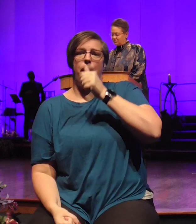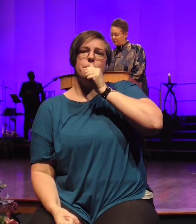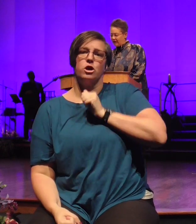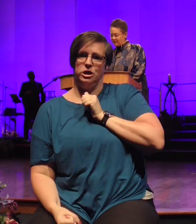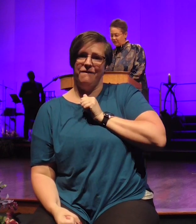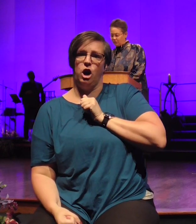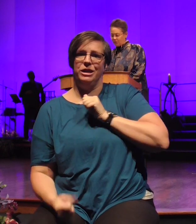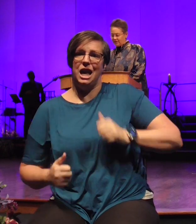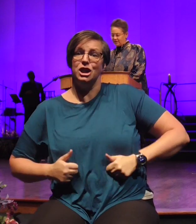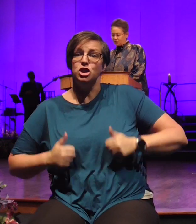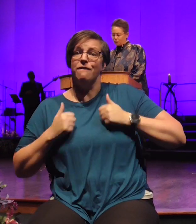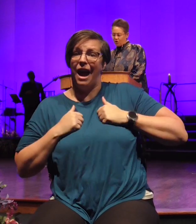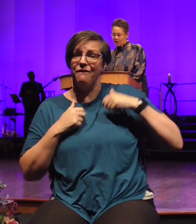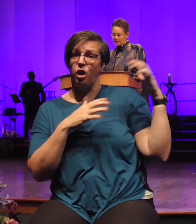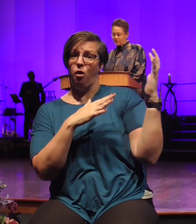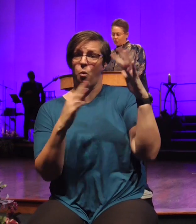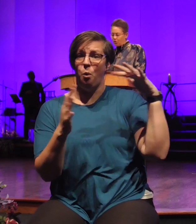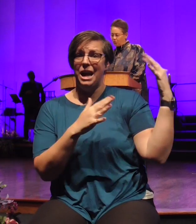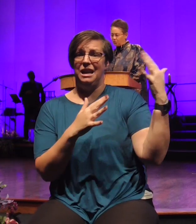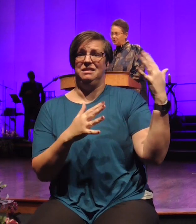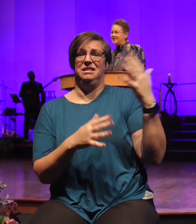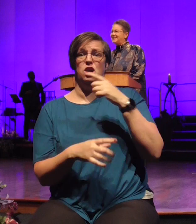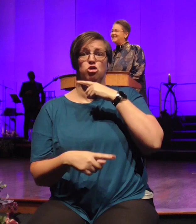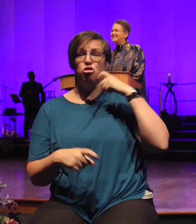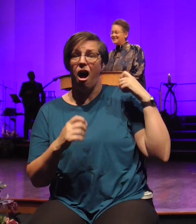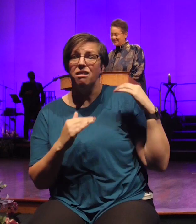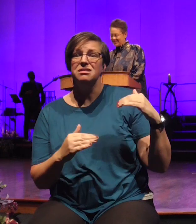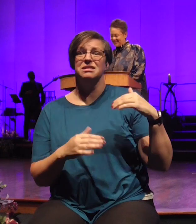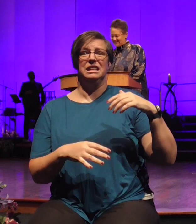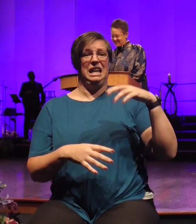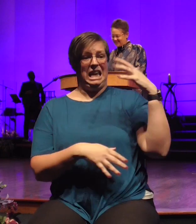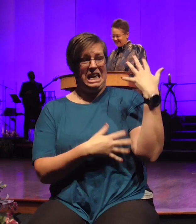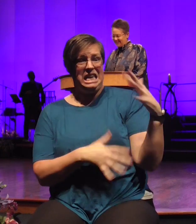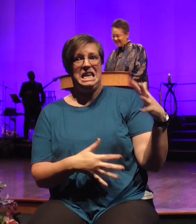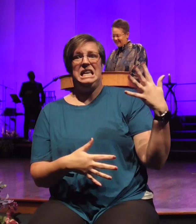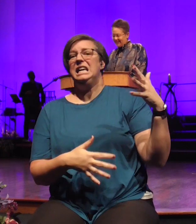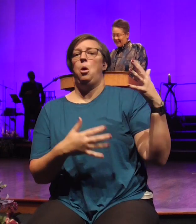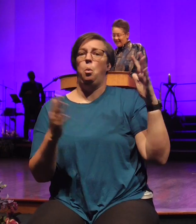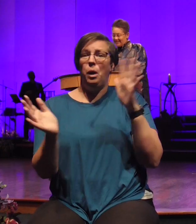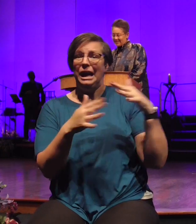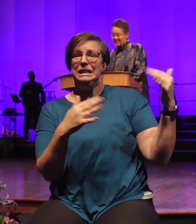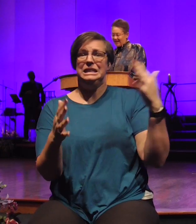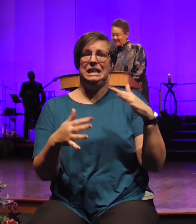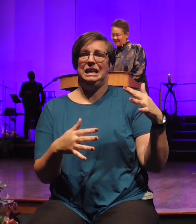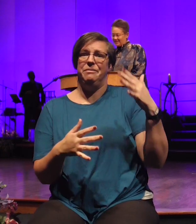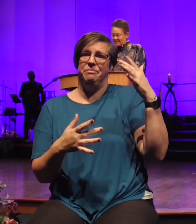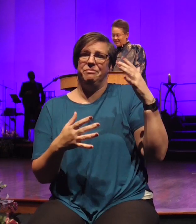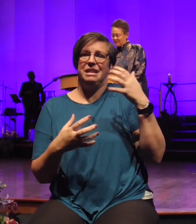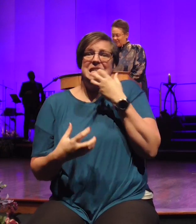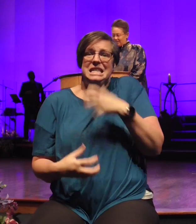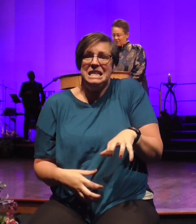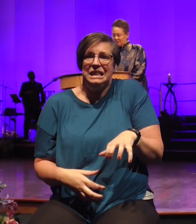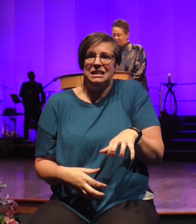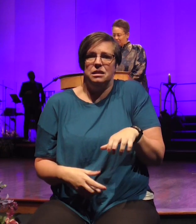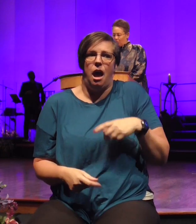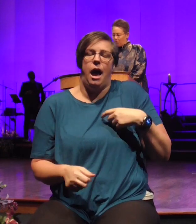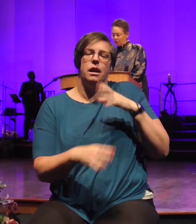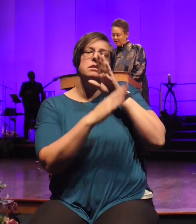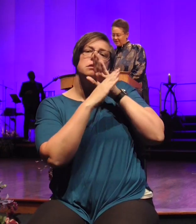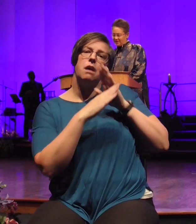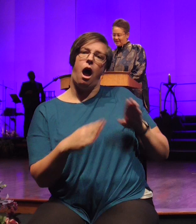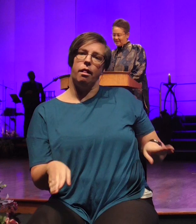perseverance, survival of wind, drought, cold, heat, disease. In its silence, it speaks